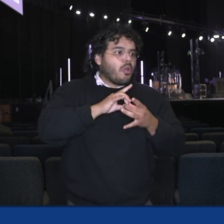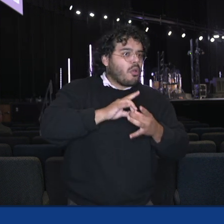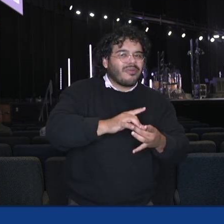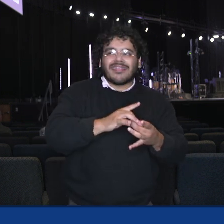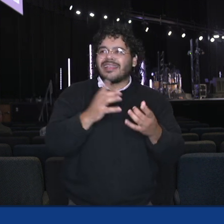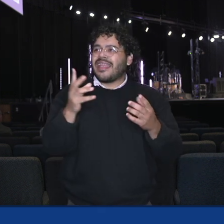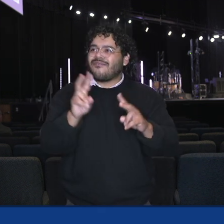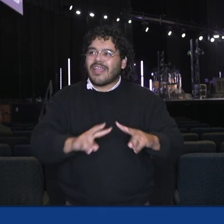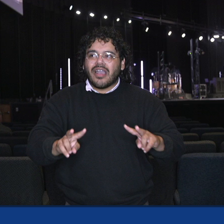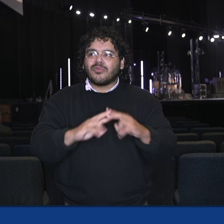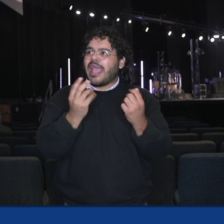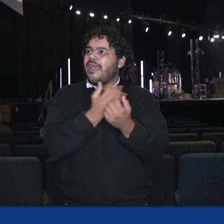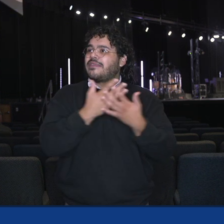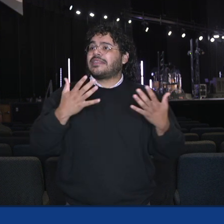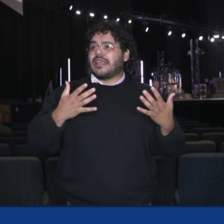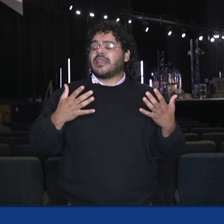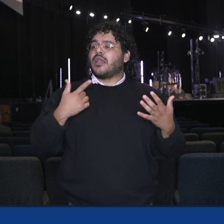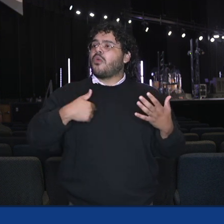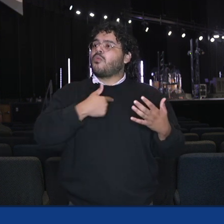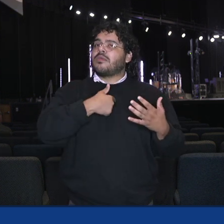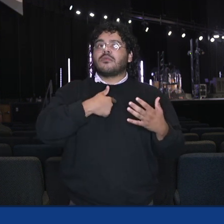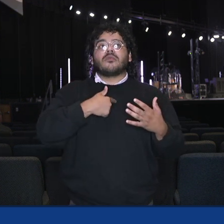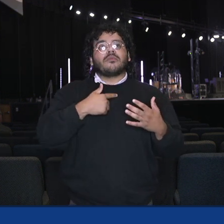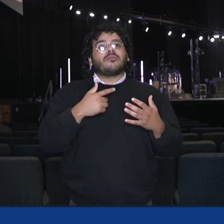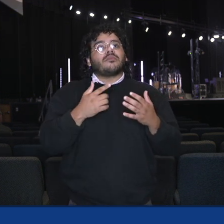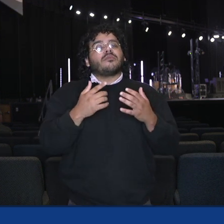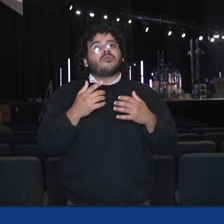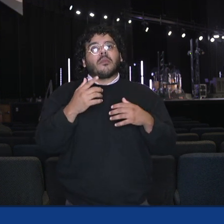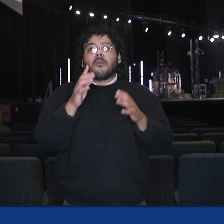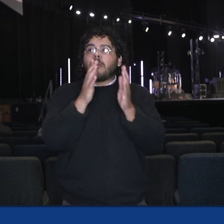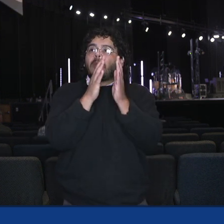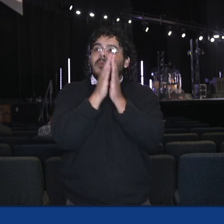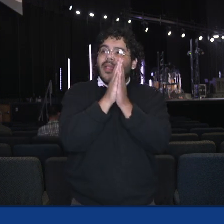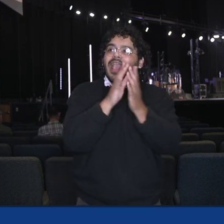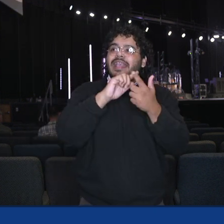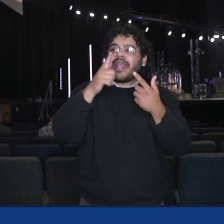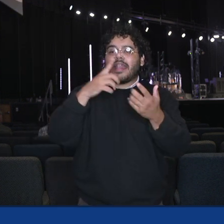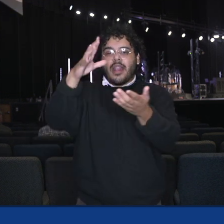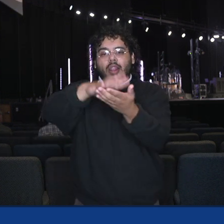a story of a healing of a troubled mind. Would you pray with me as we begin?